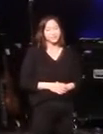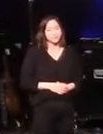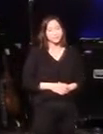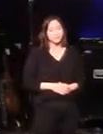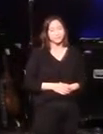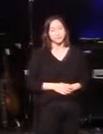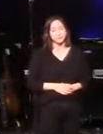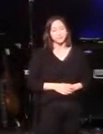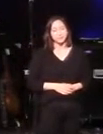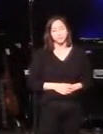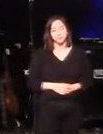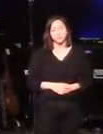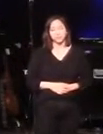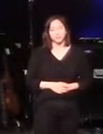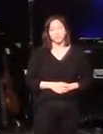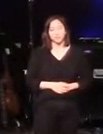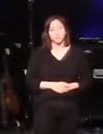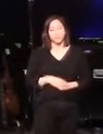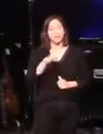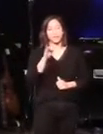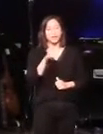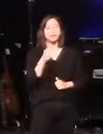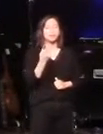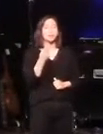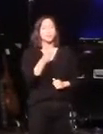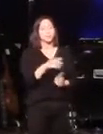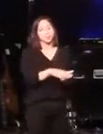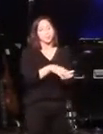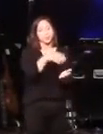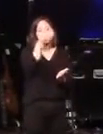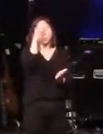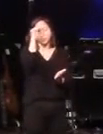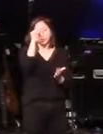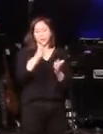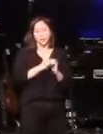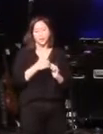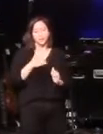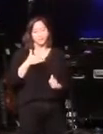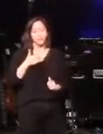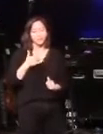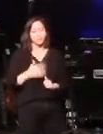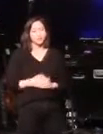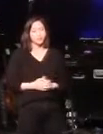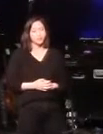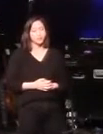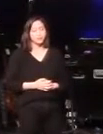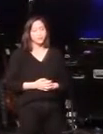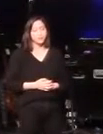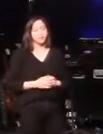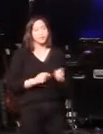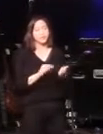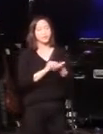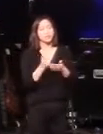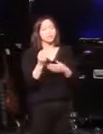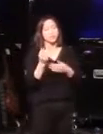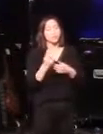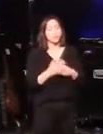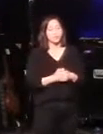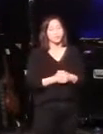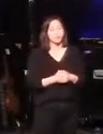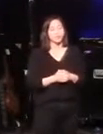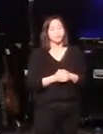it's learned. It's learned. Verse 12, I know how to be brought